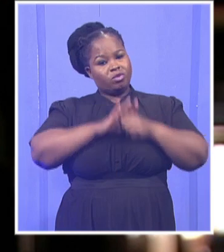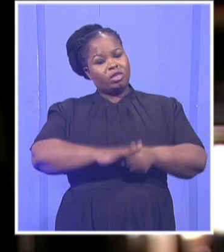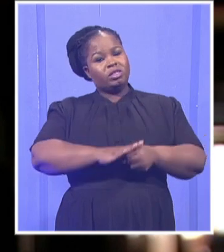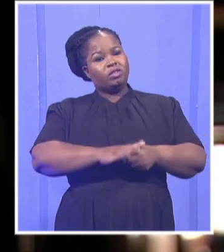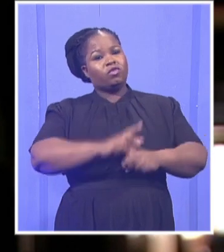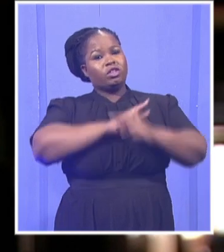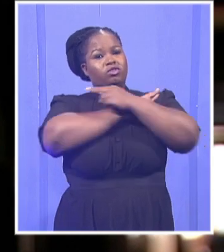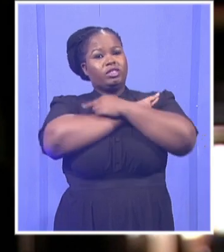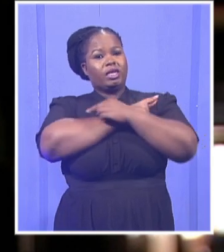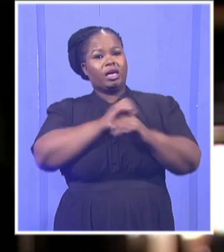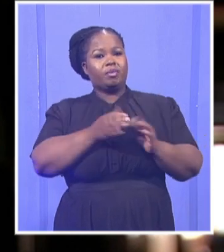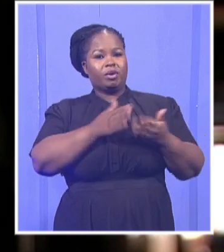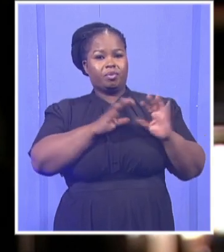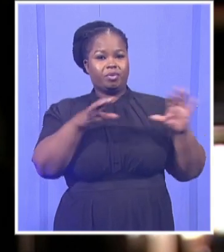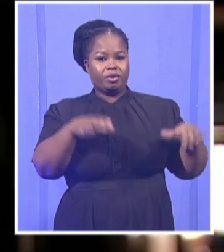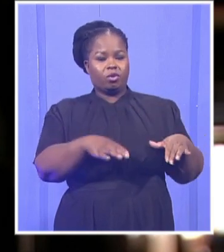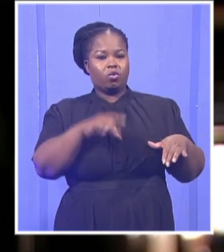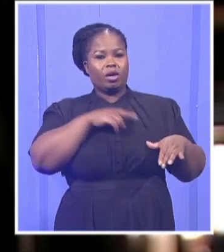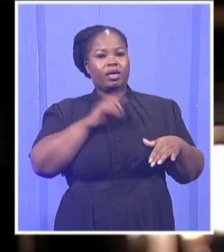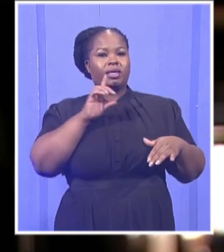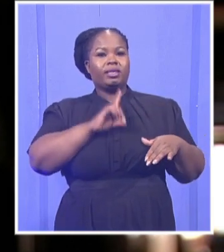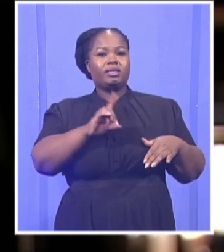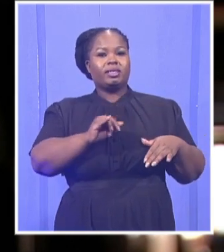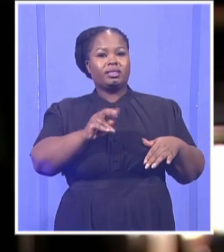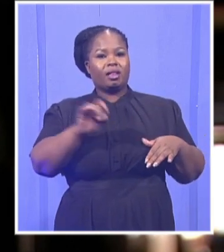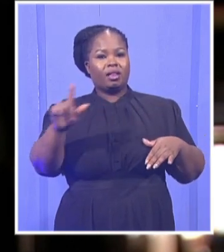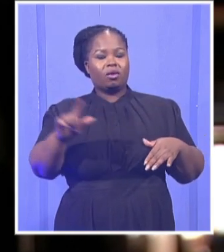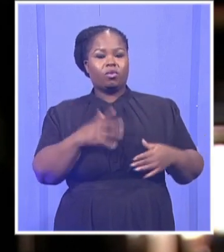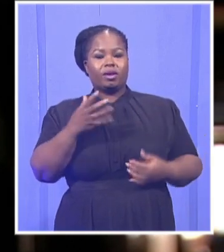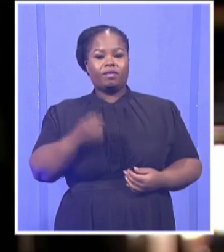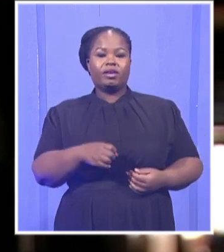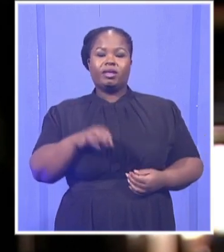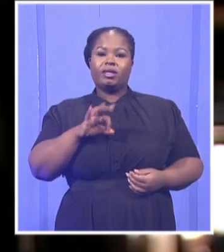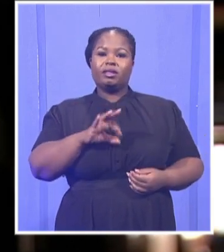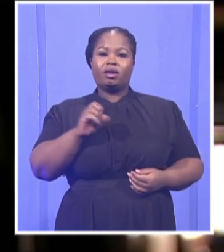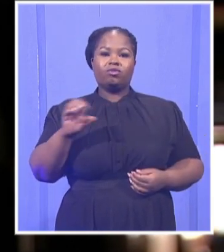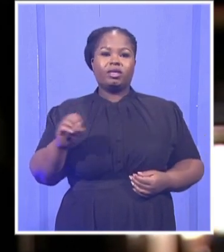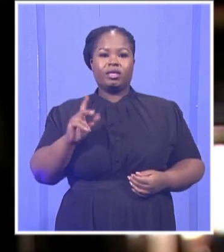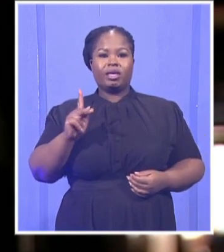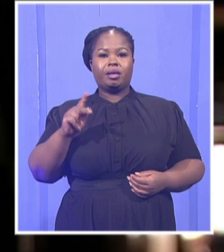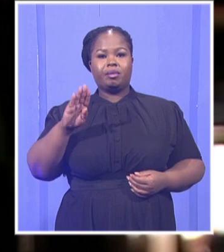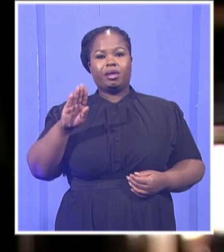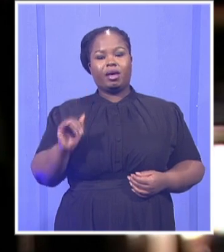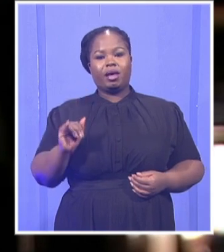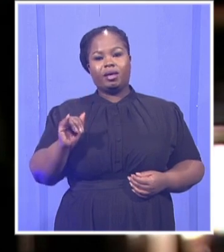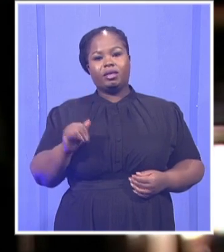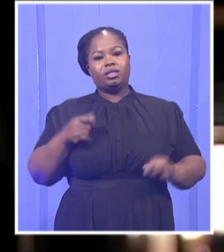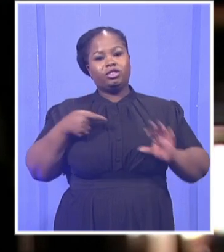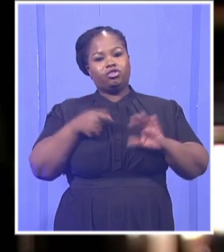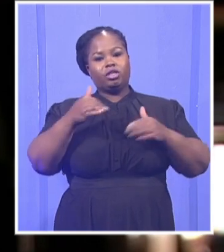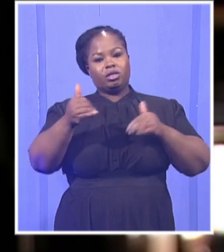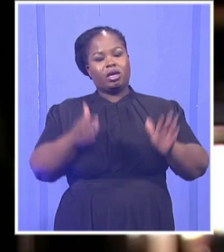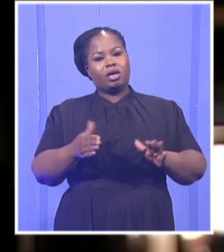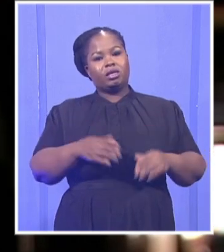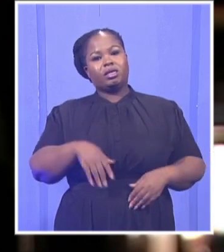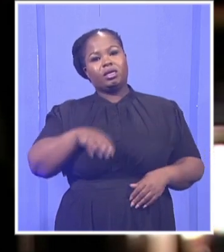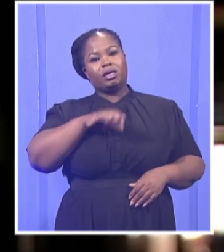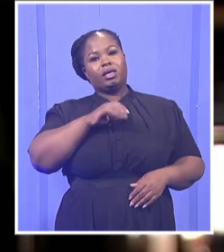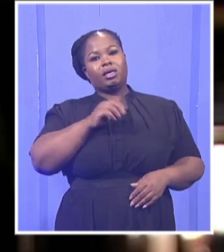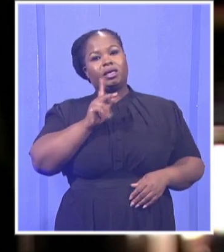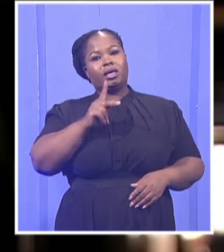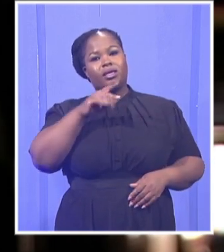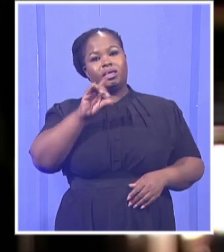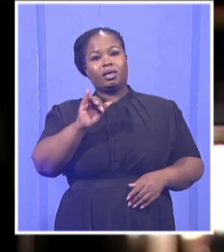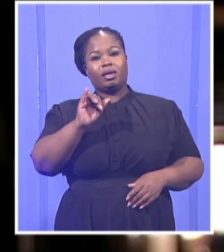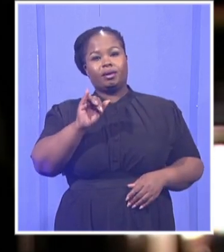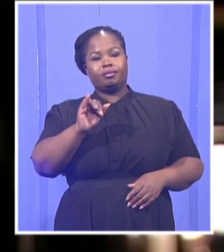village. The first one is diesel. We've got 300 kVA generators running here, and the 300 kVA generators year to